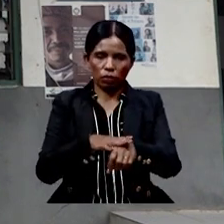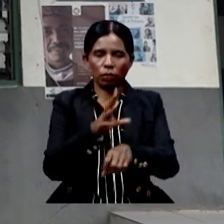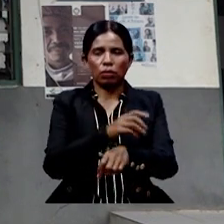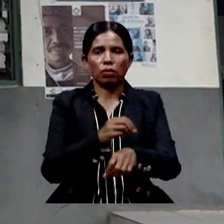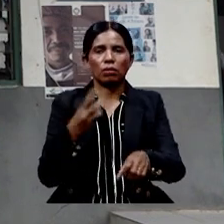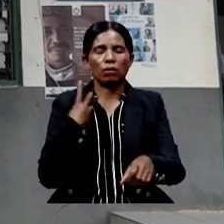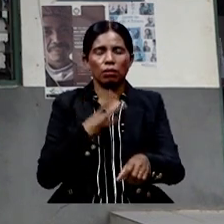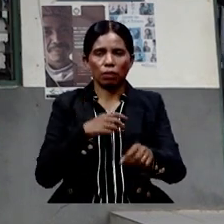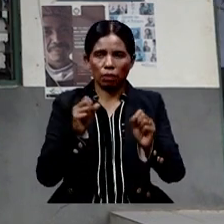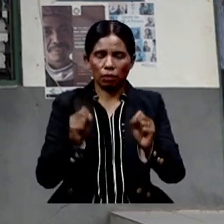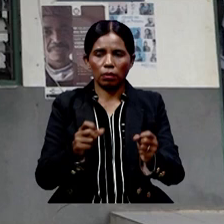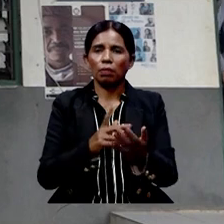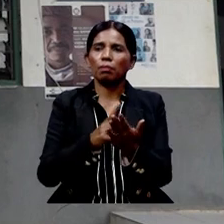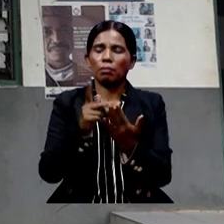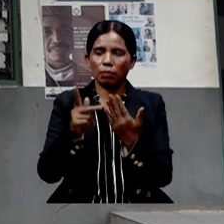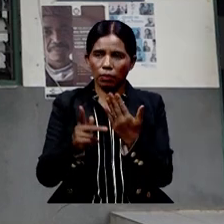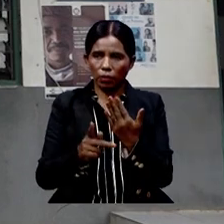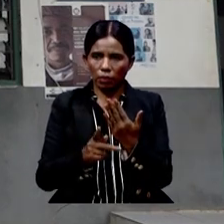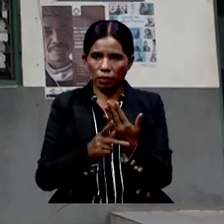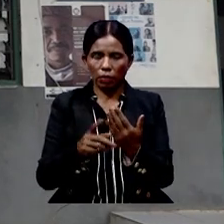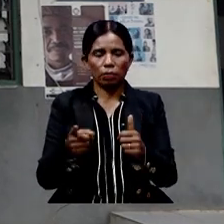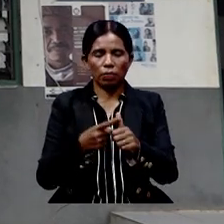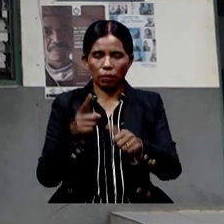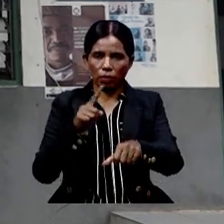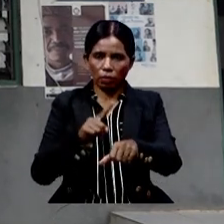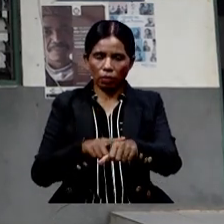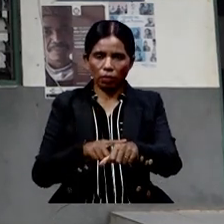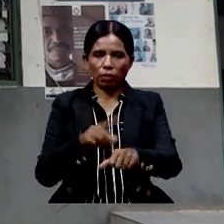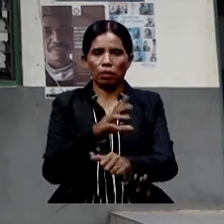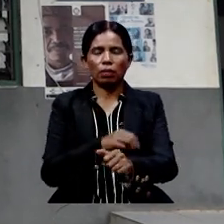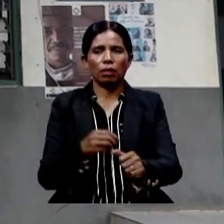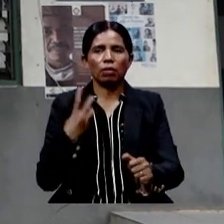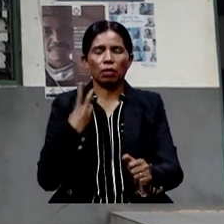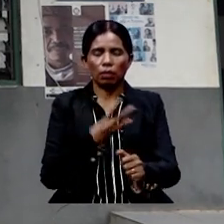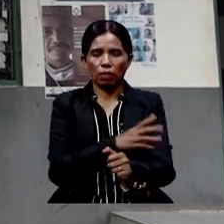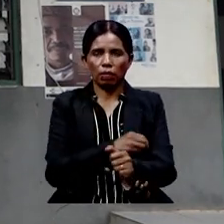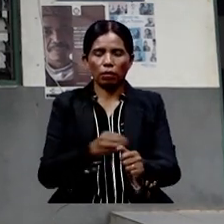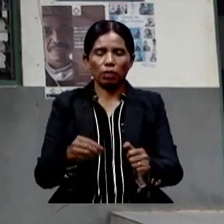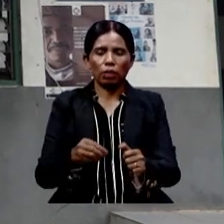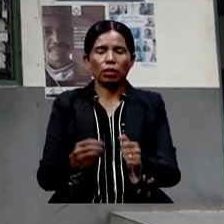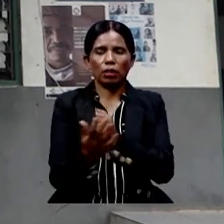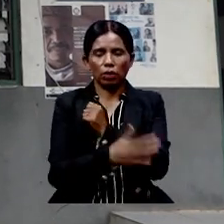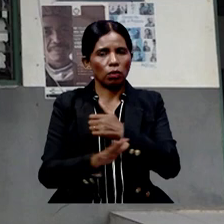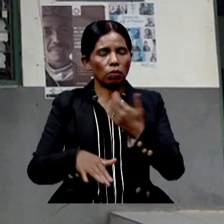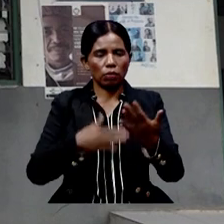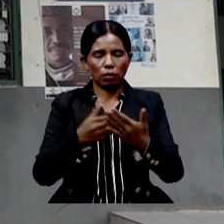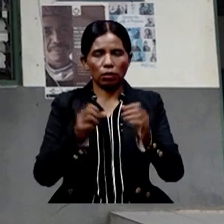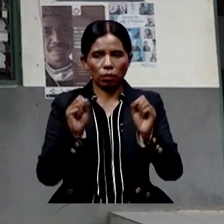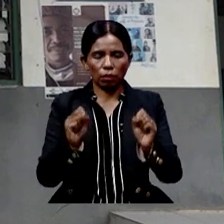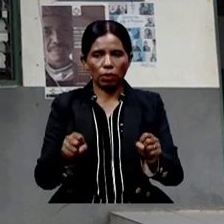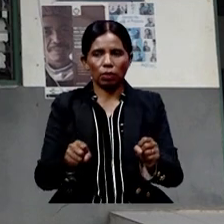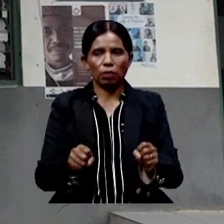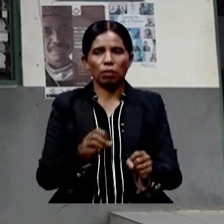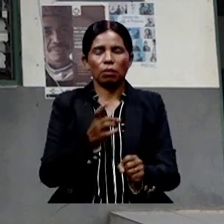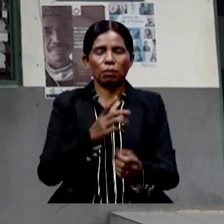put together this program. And this is the first time that we launch in all countries in the world such a holistic